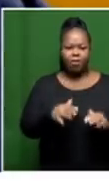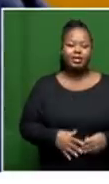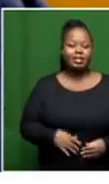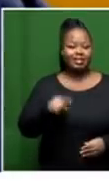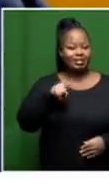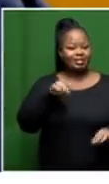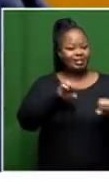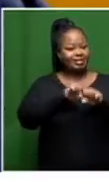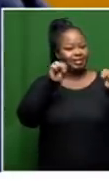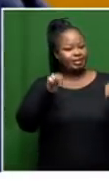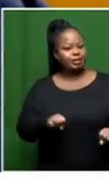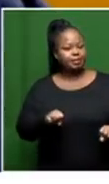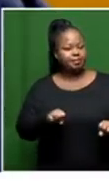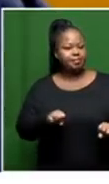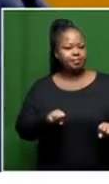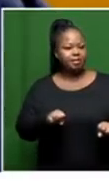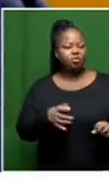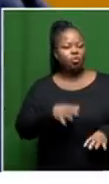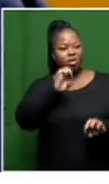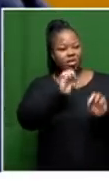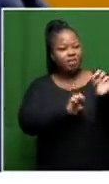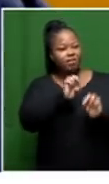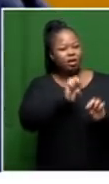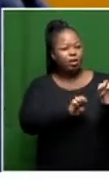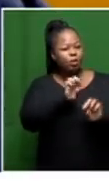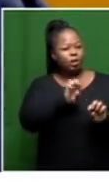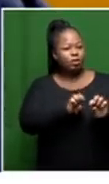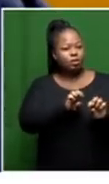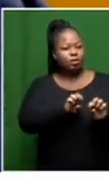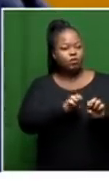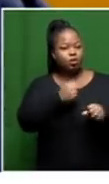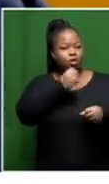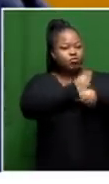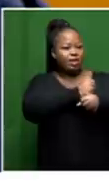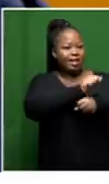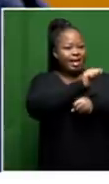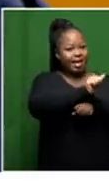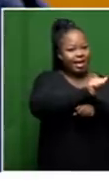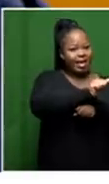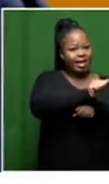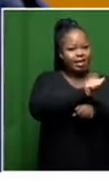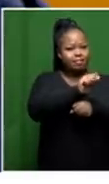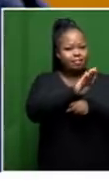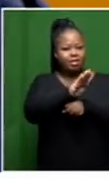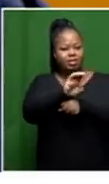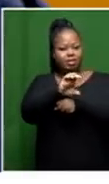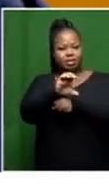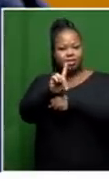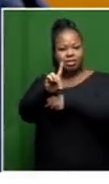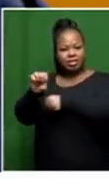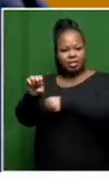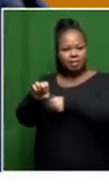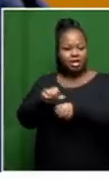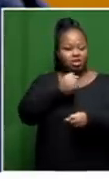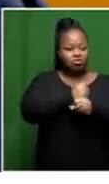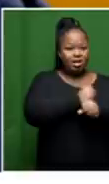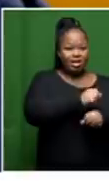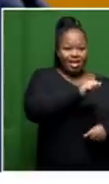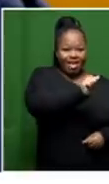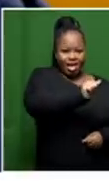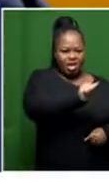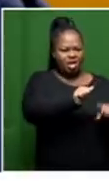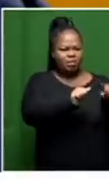that system evaluates infrastructure from a grade A to a grade E. So a grade A would be